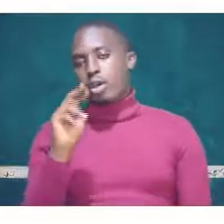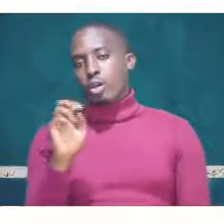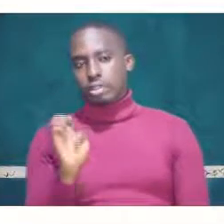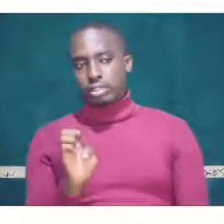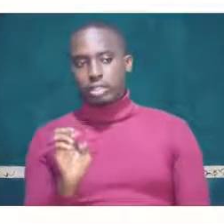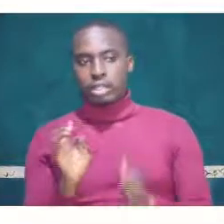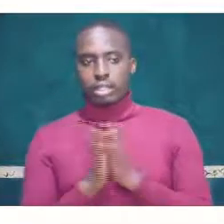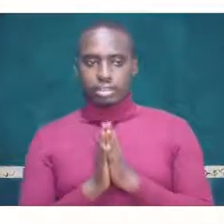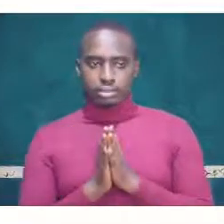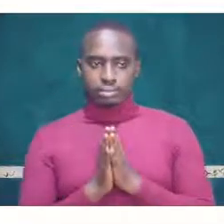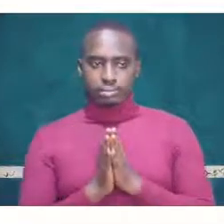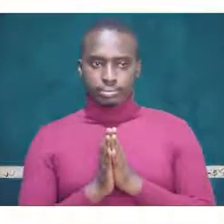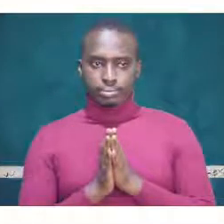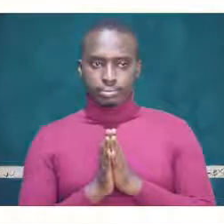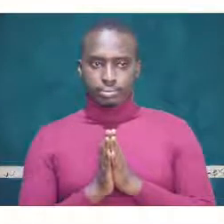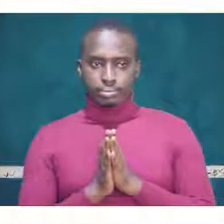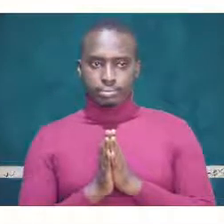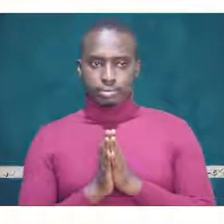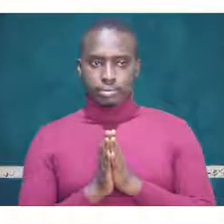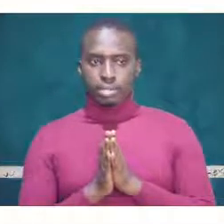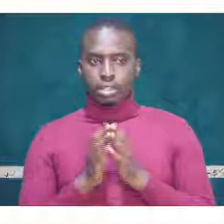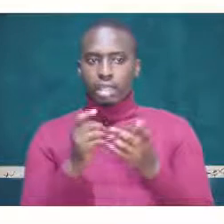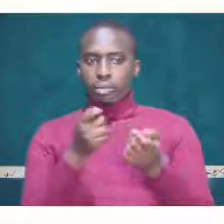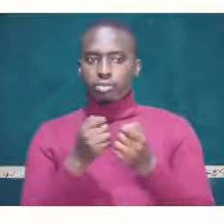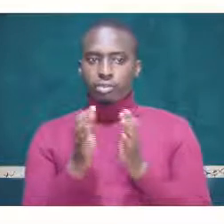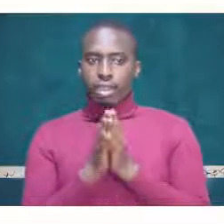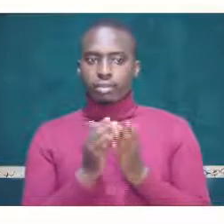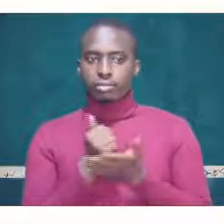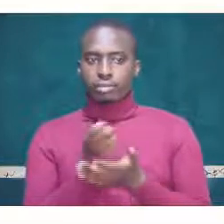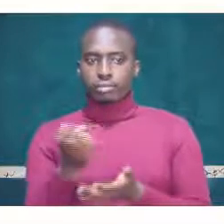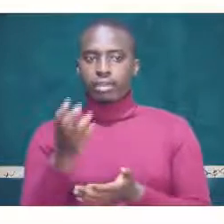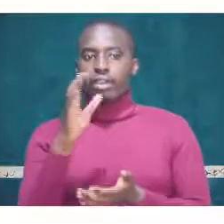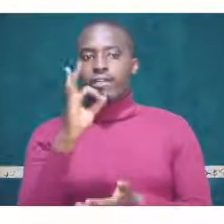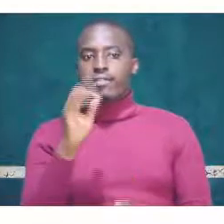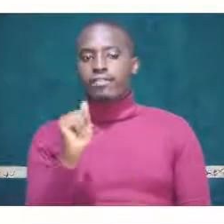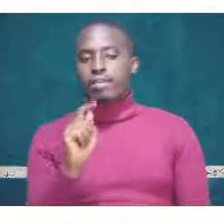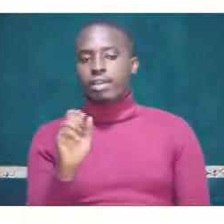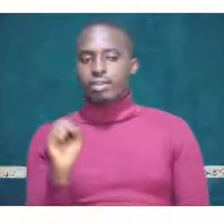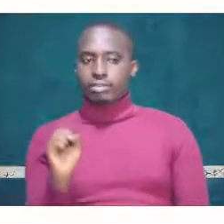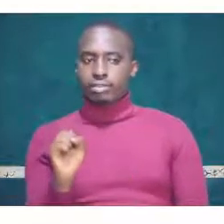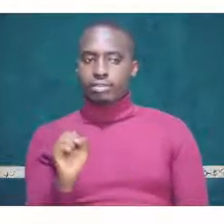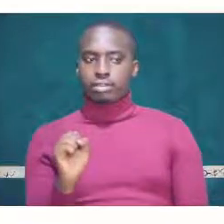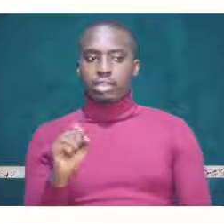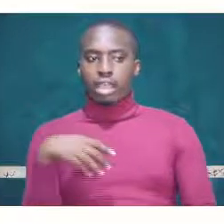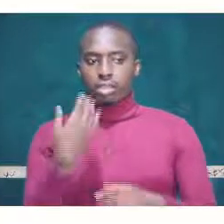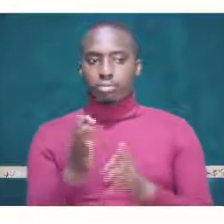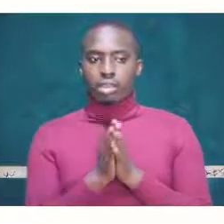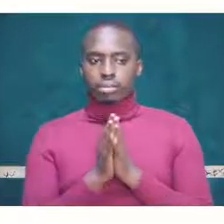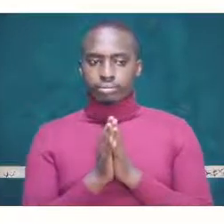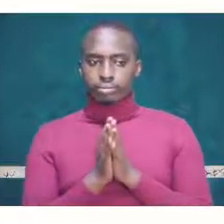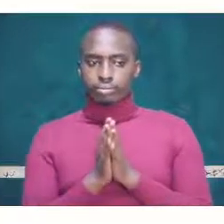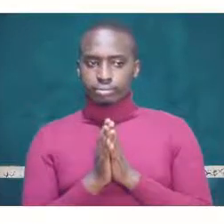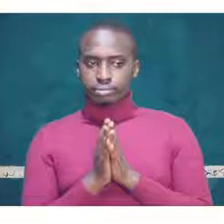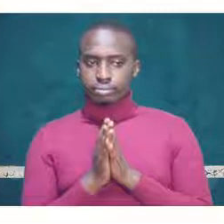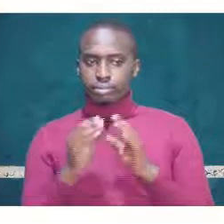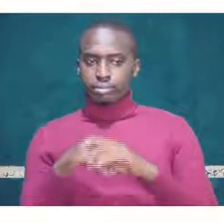lymph nodes into the bones. It also absorbs and transports fats and chyle from the digestive system. So